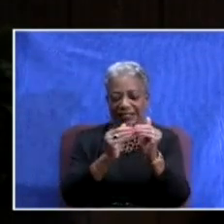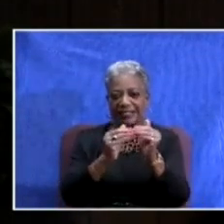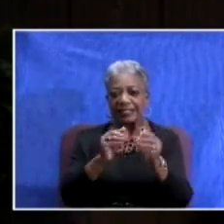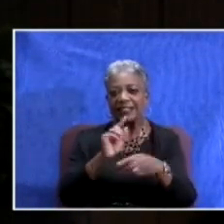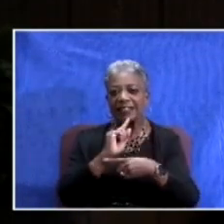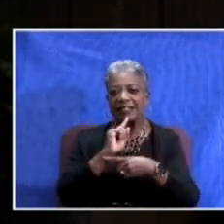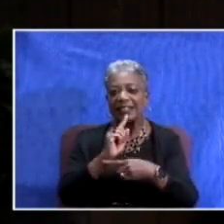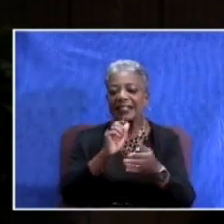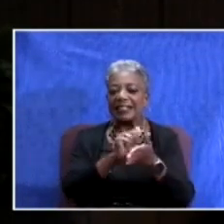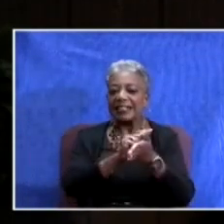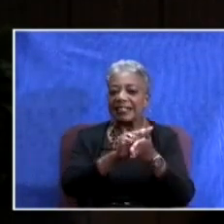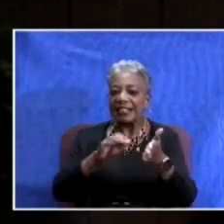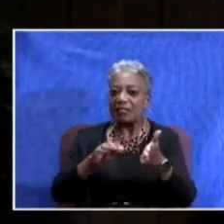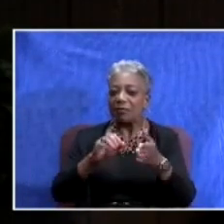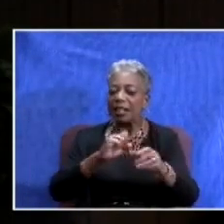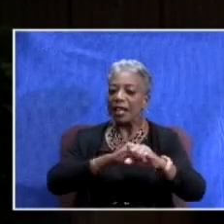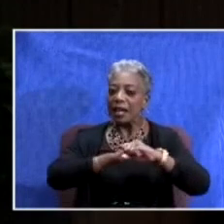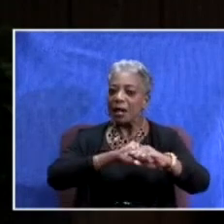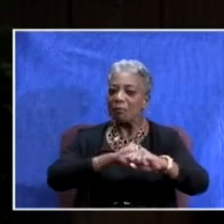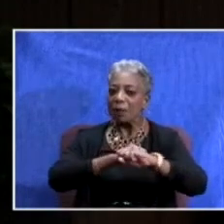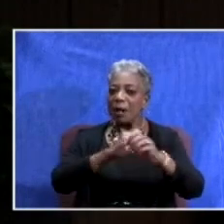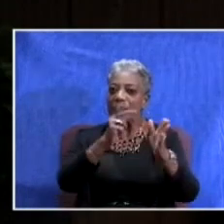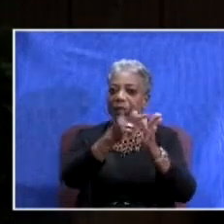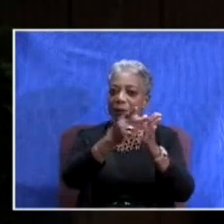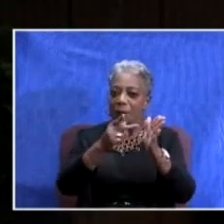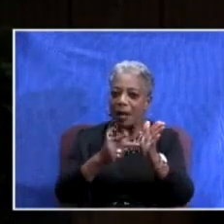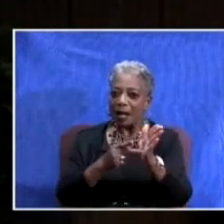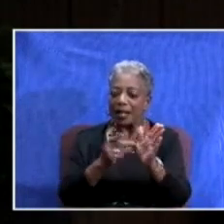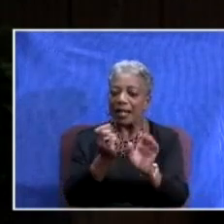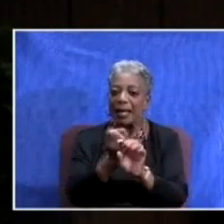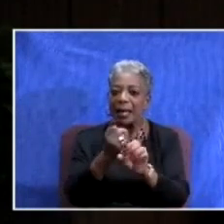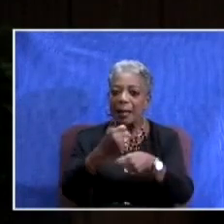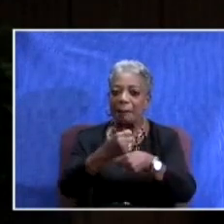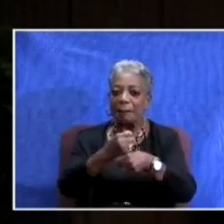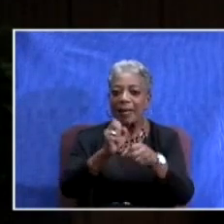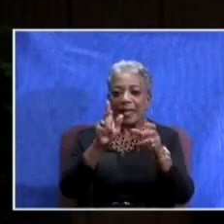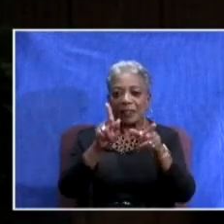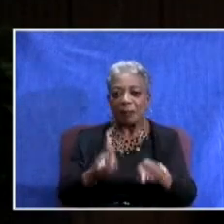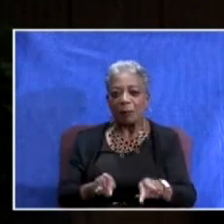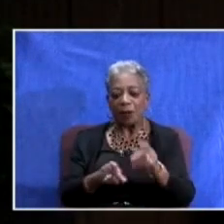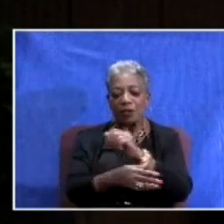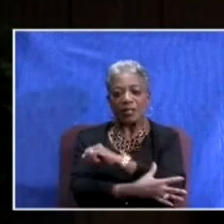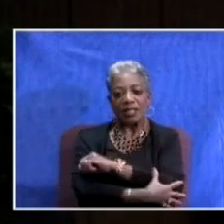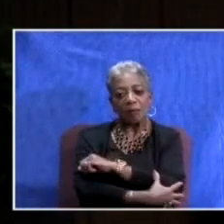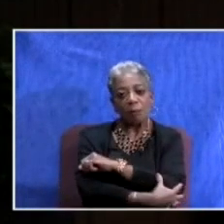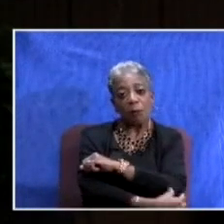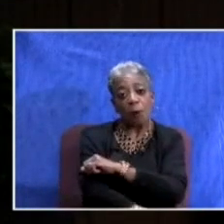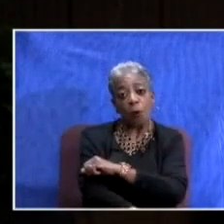eliminating public policies that made them poor in the first place.